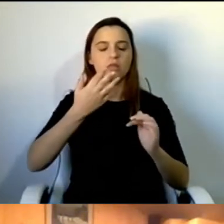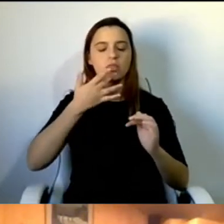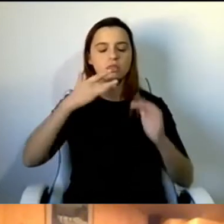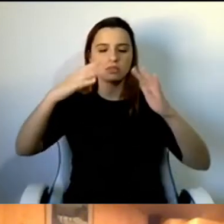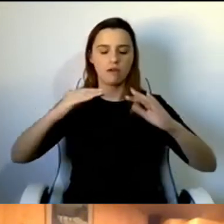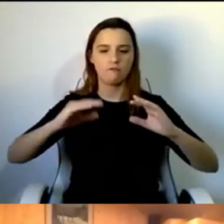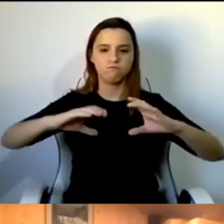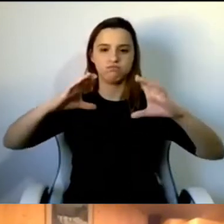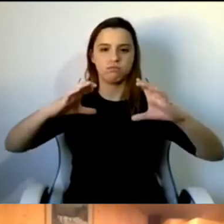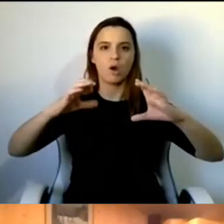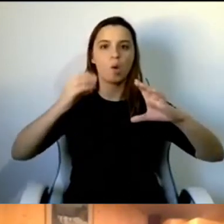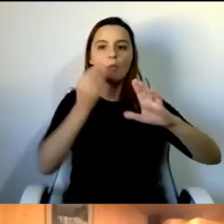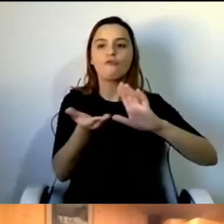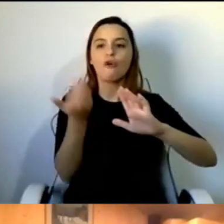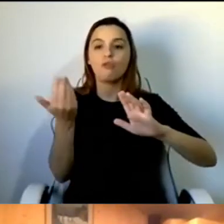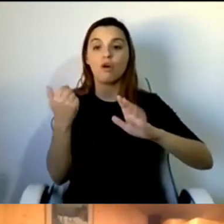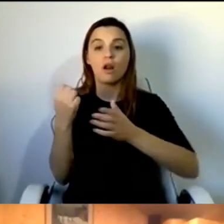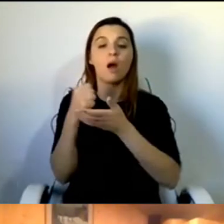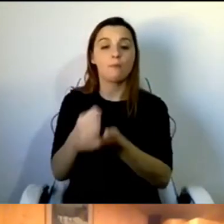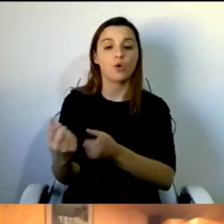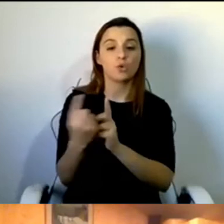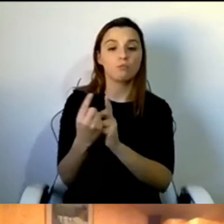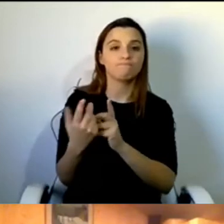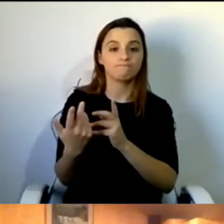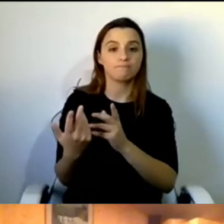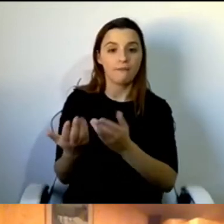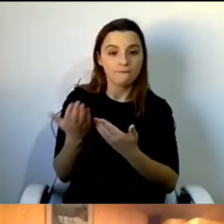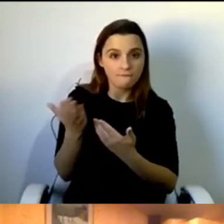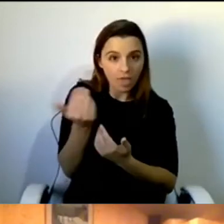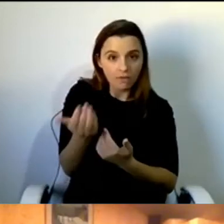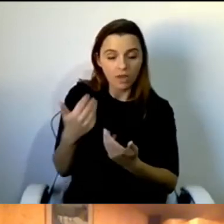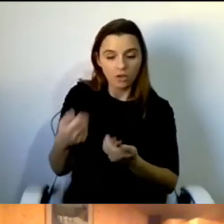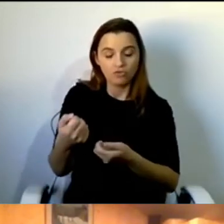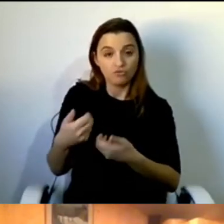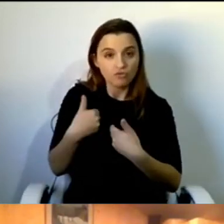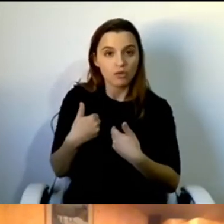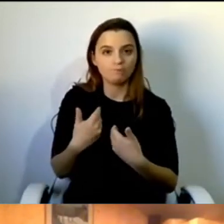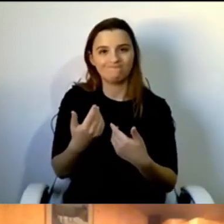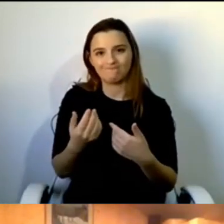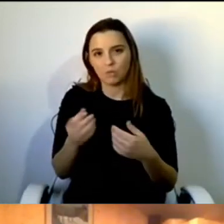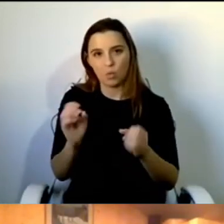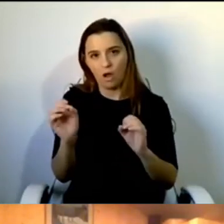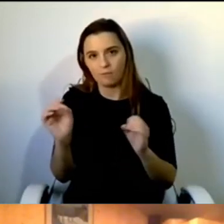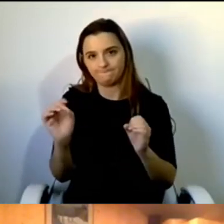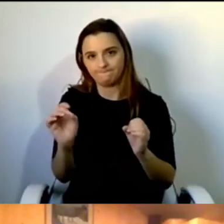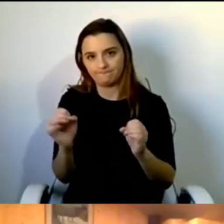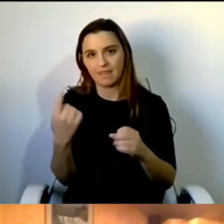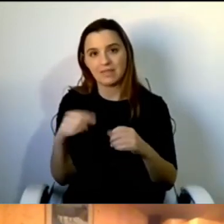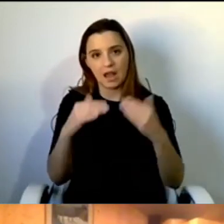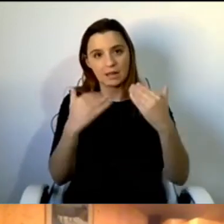for, but normally it should be able to, for going to school or going to work or living the life that you're going to live.